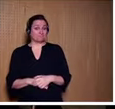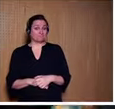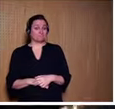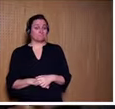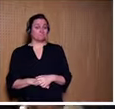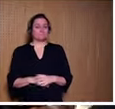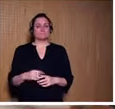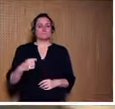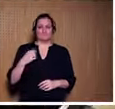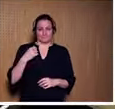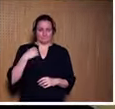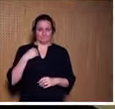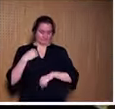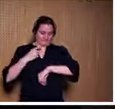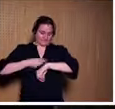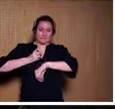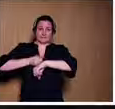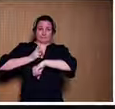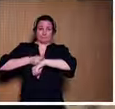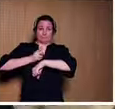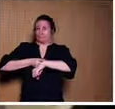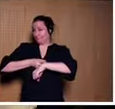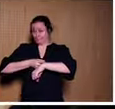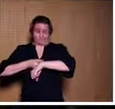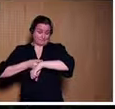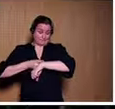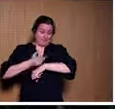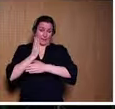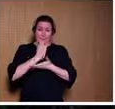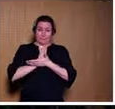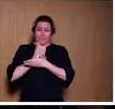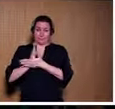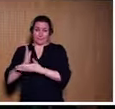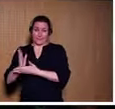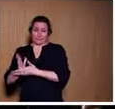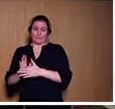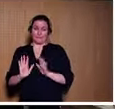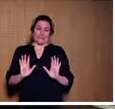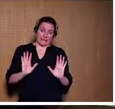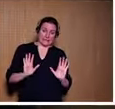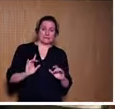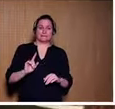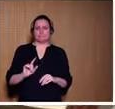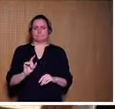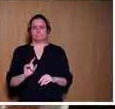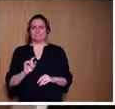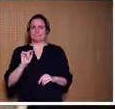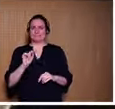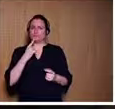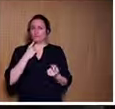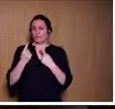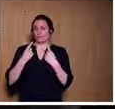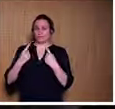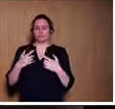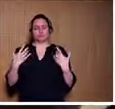I'm trying to play time police, so it was fun and exciting, and I hope this type of a conversation is